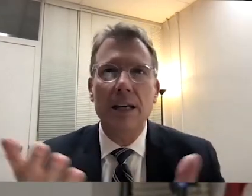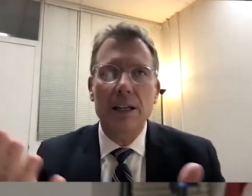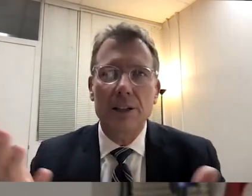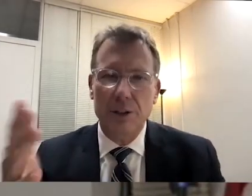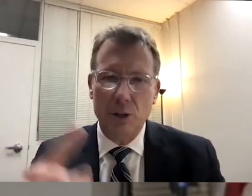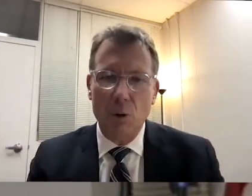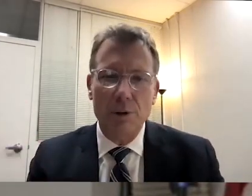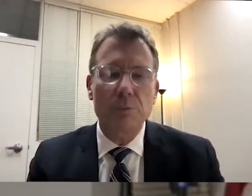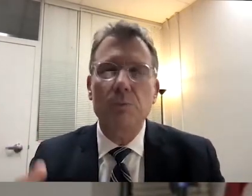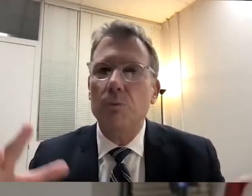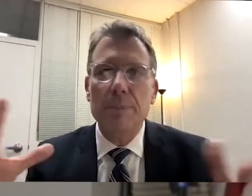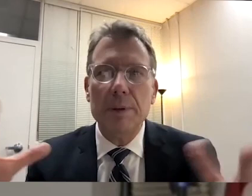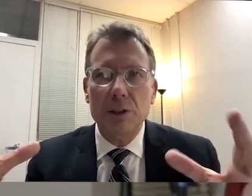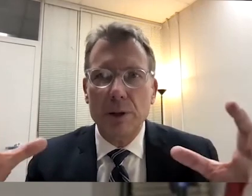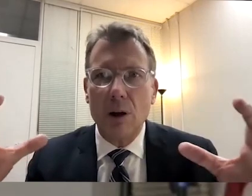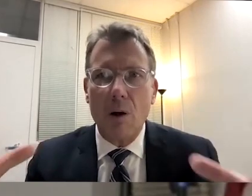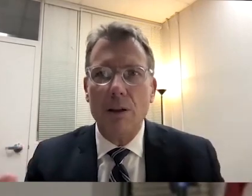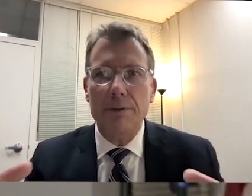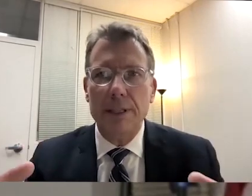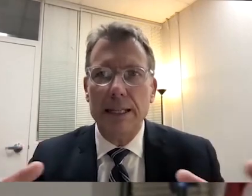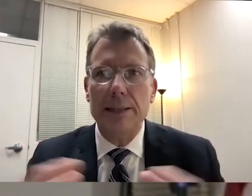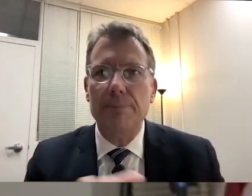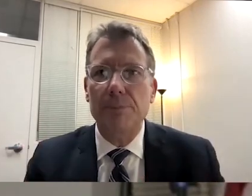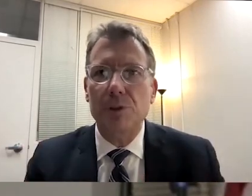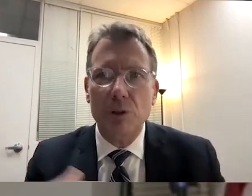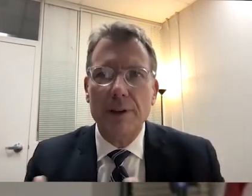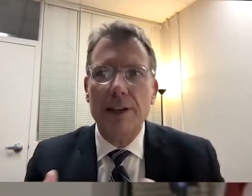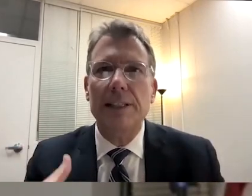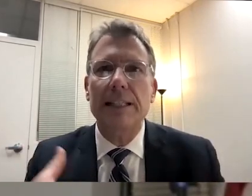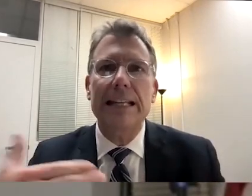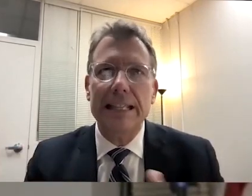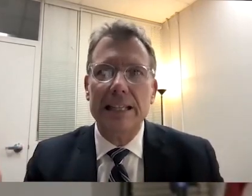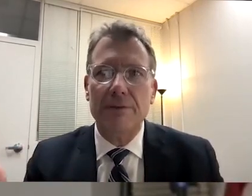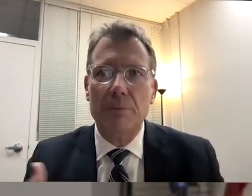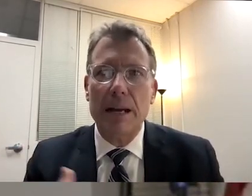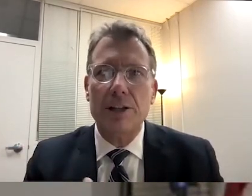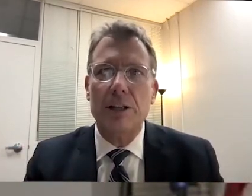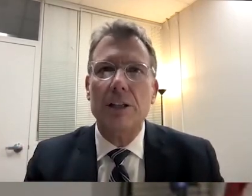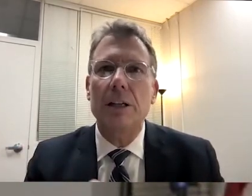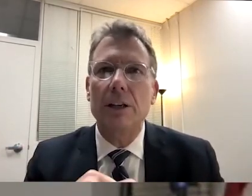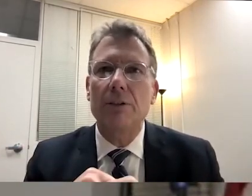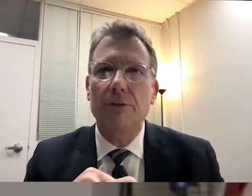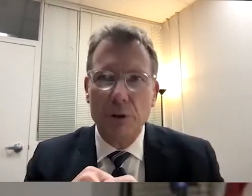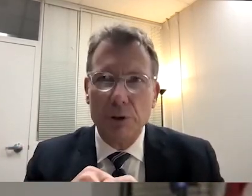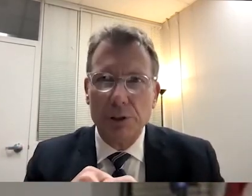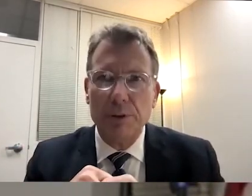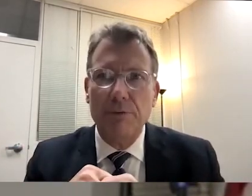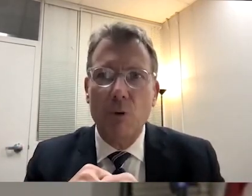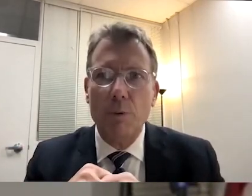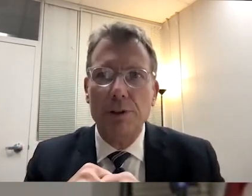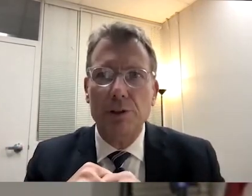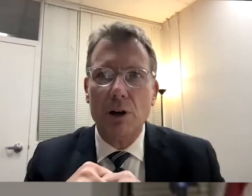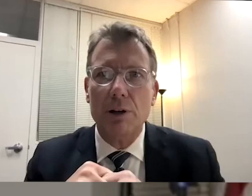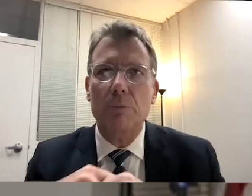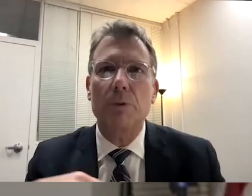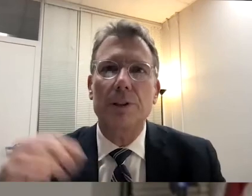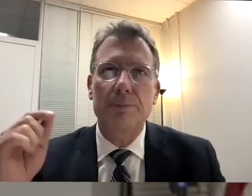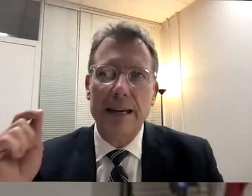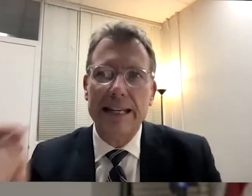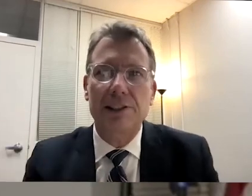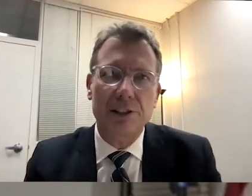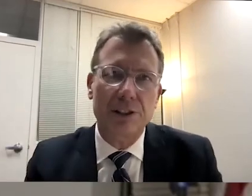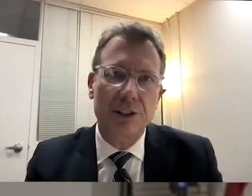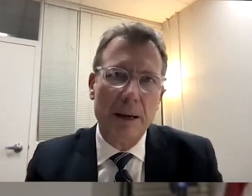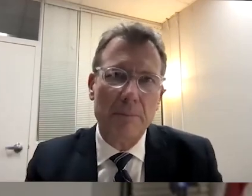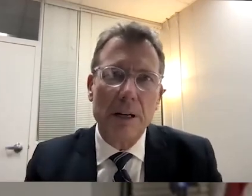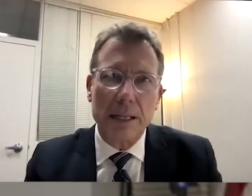applying the goals. We've been doing all of the surveys and getting the information first before we start with